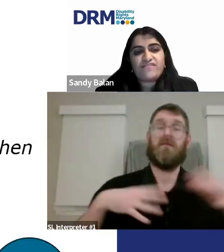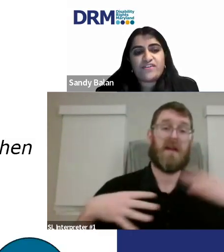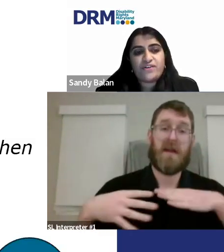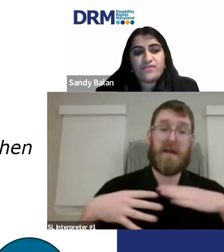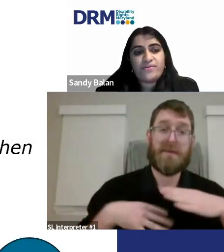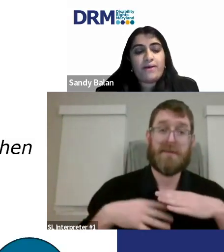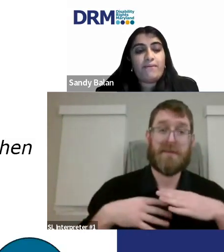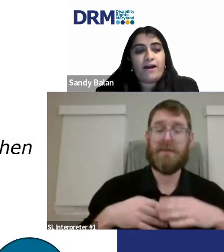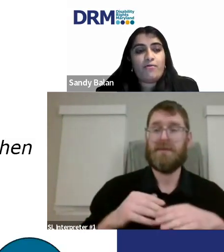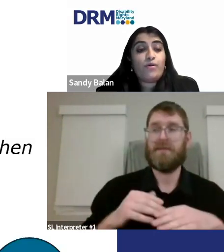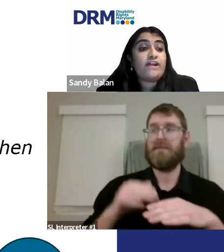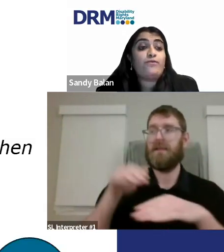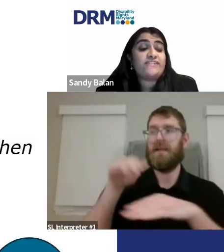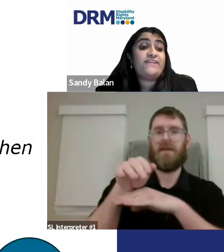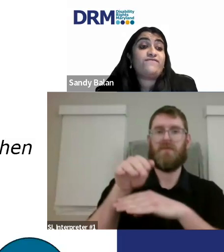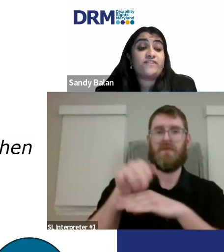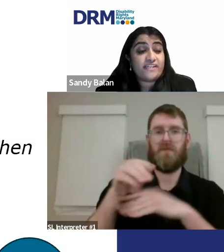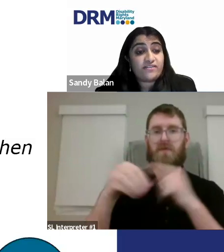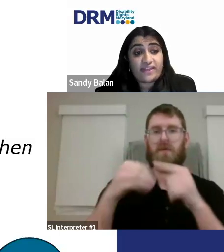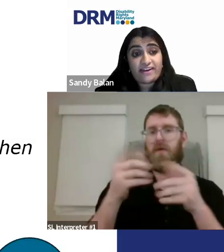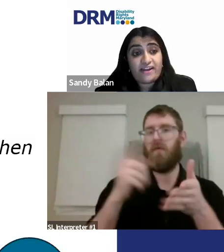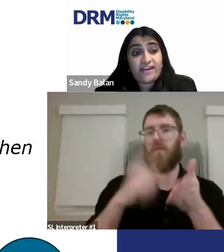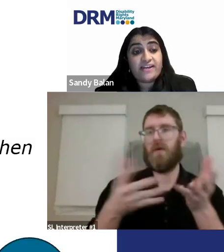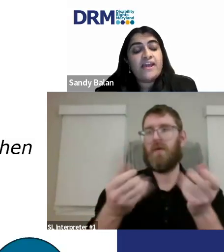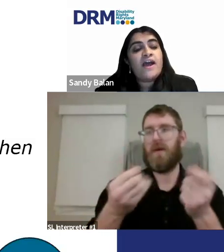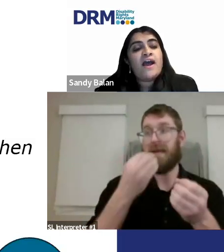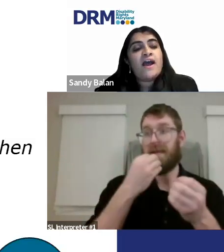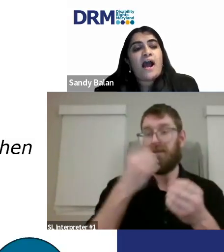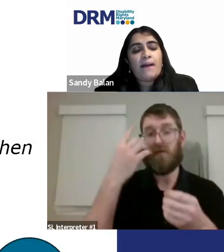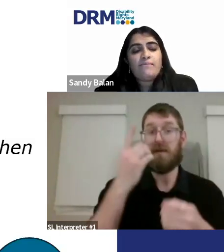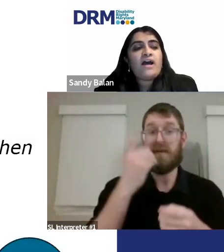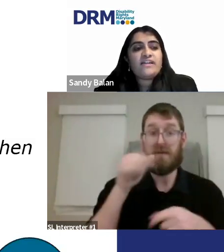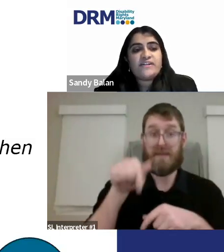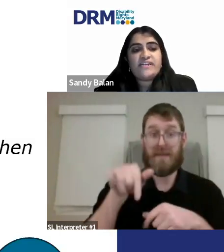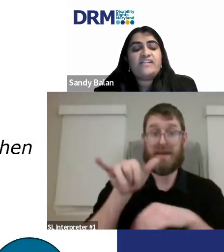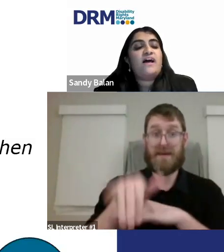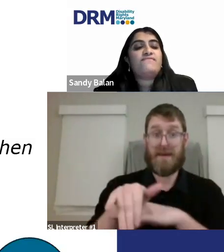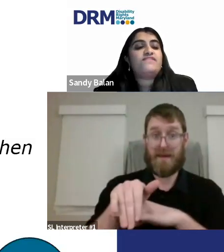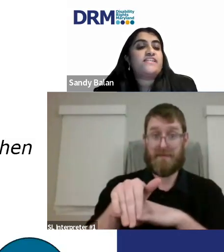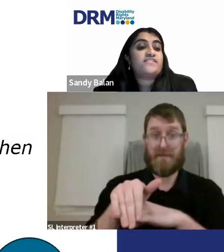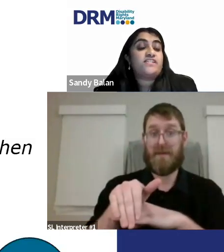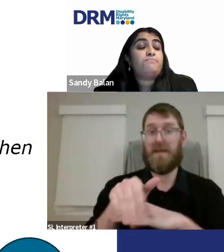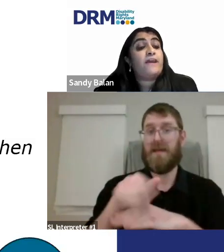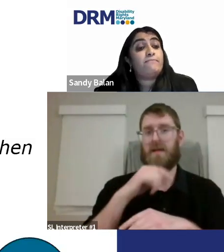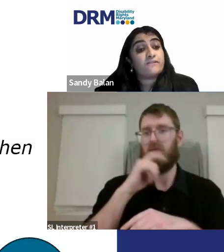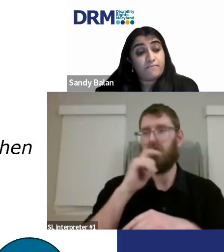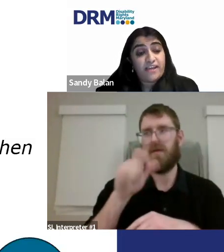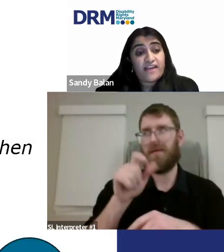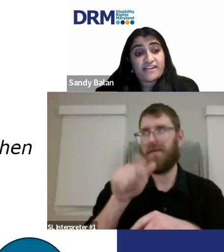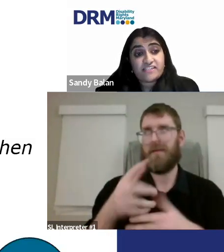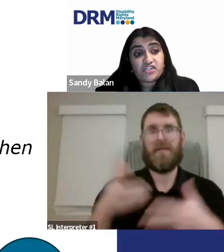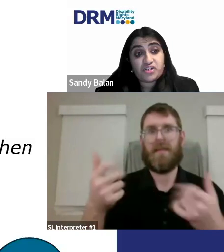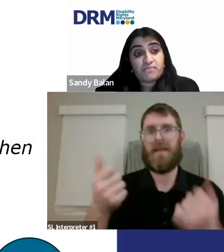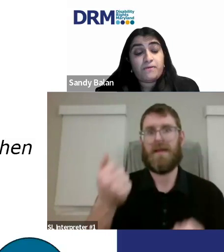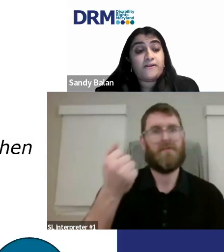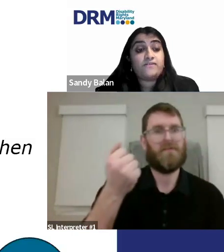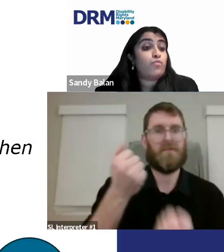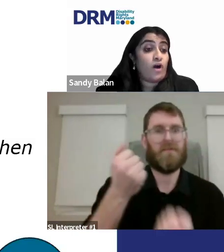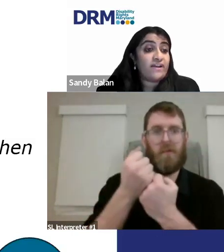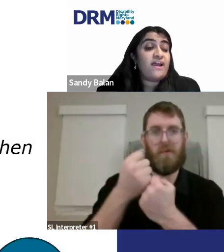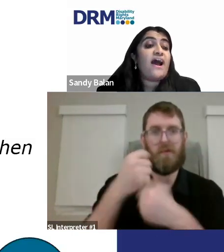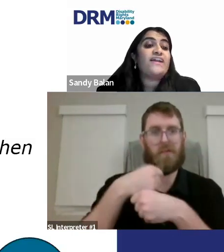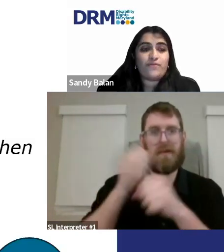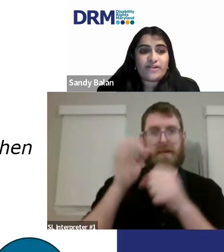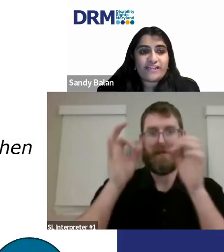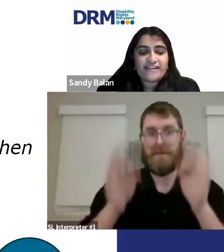it's mid-afternoon, about what I want to eat for dinner that night, I'm not going to need a lot of assistance to be able to make that decision